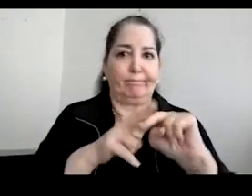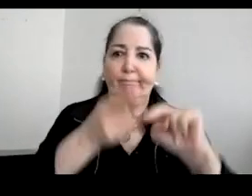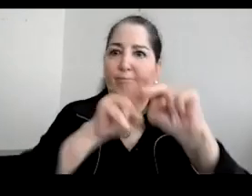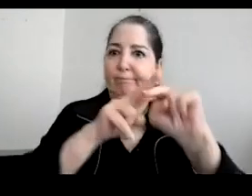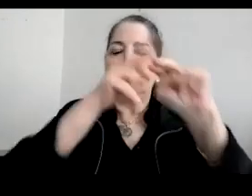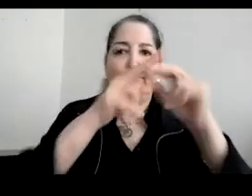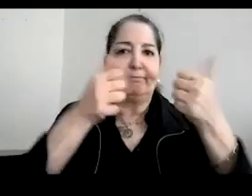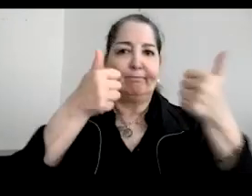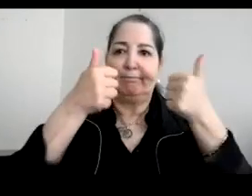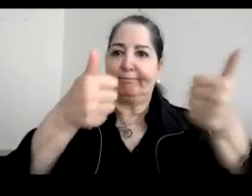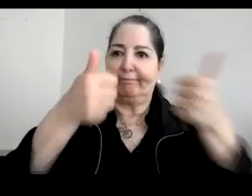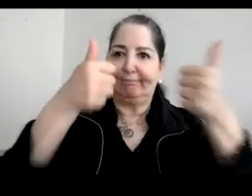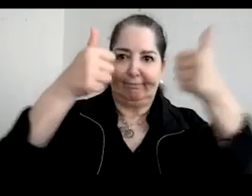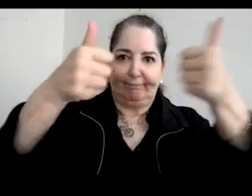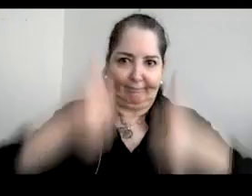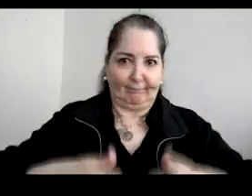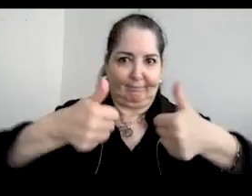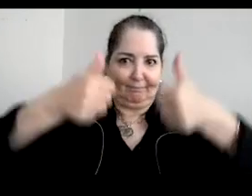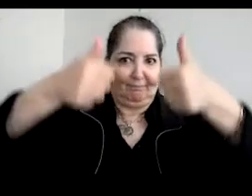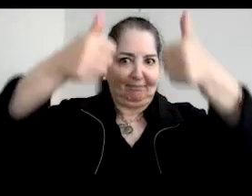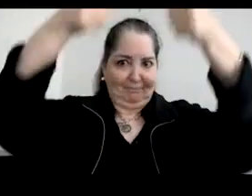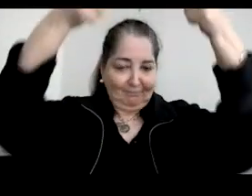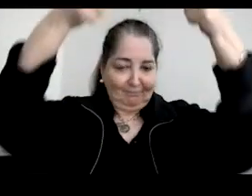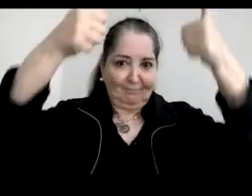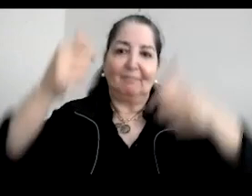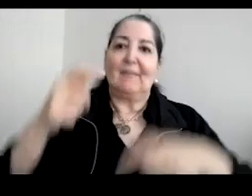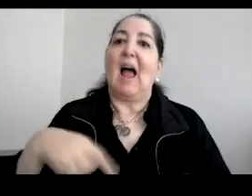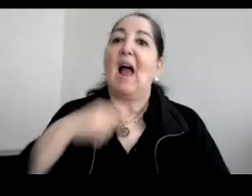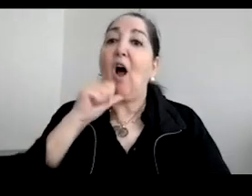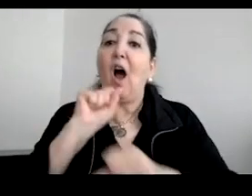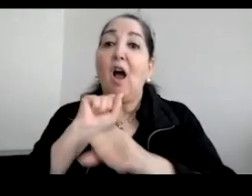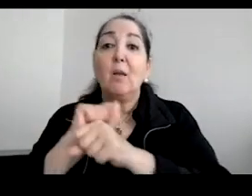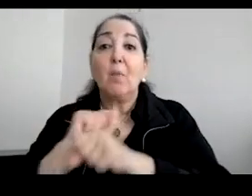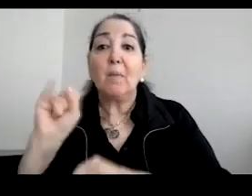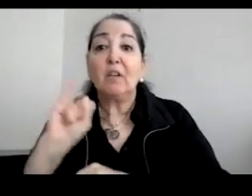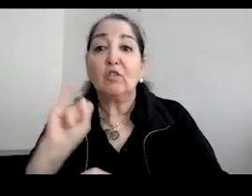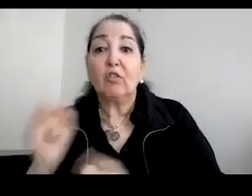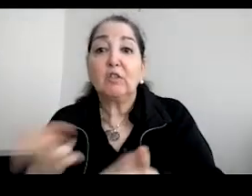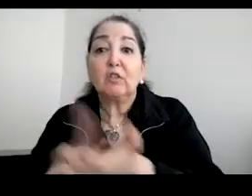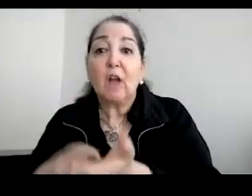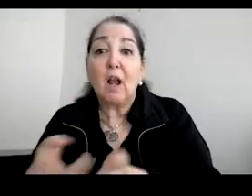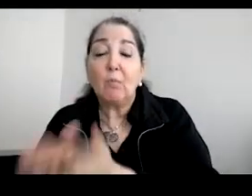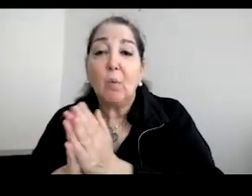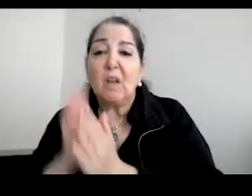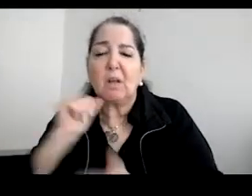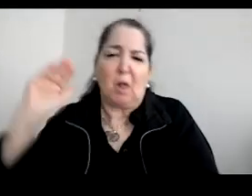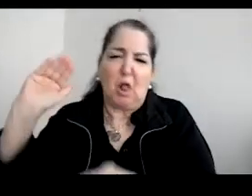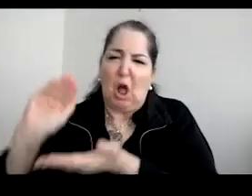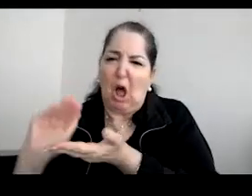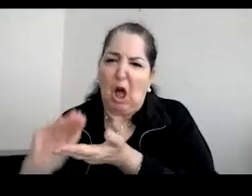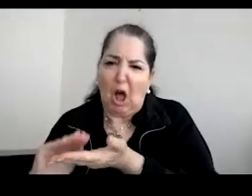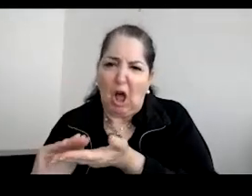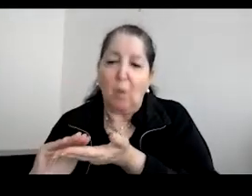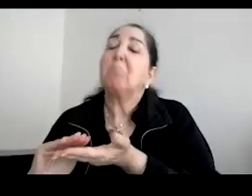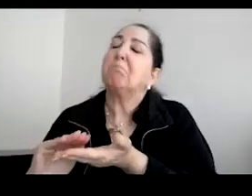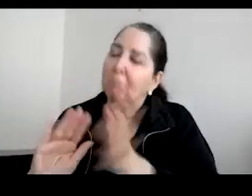Unemployment had been at an all-time low, and uninsurance claims had also been at an all-time low. Not to say that there weren't a lot of people struggling, not to say that there wasn't a